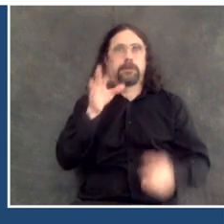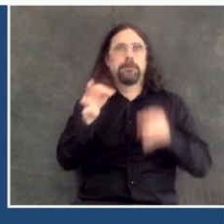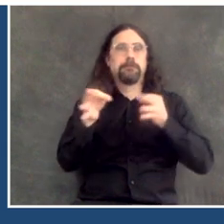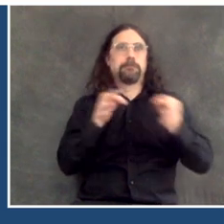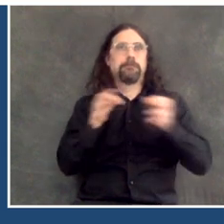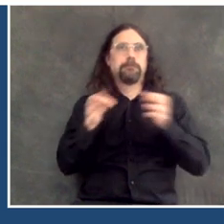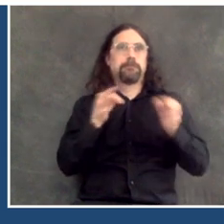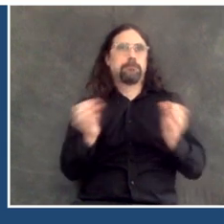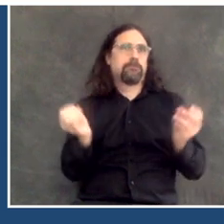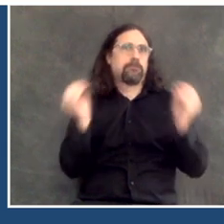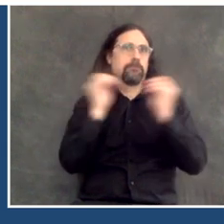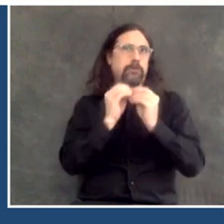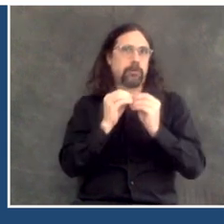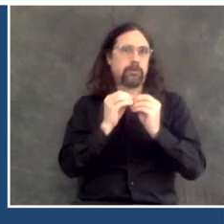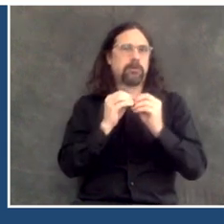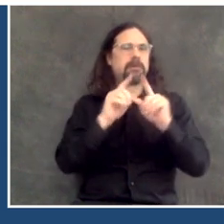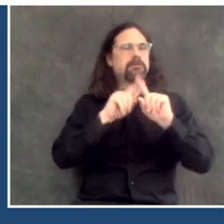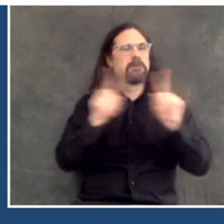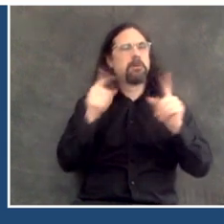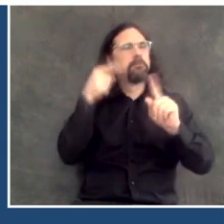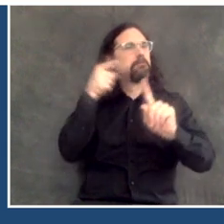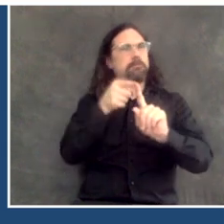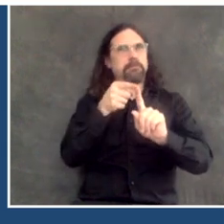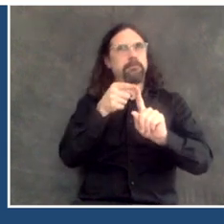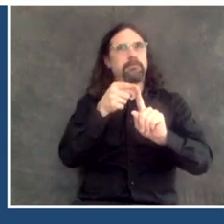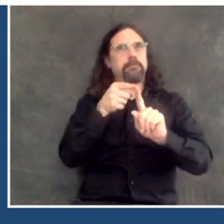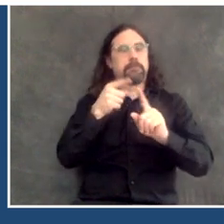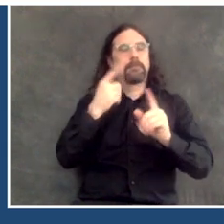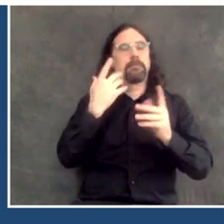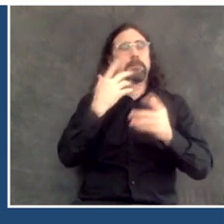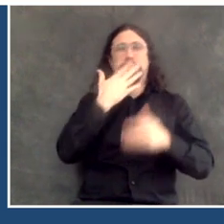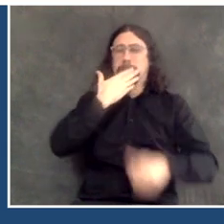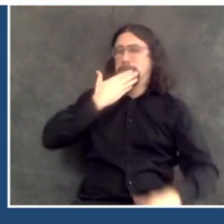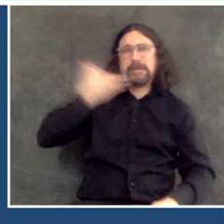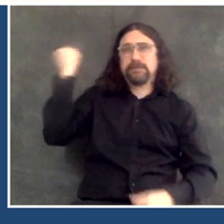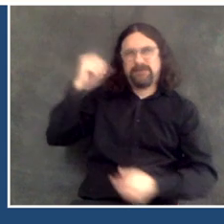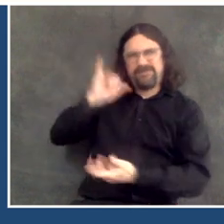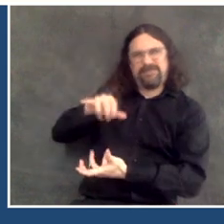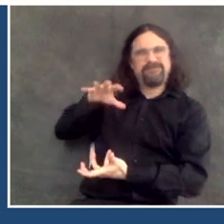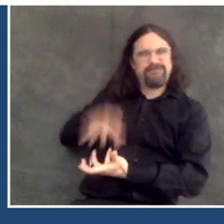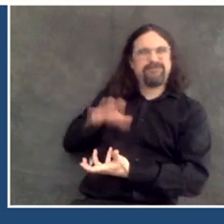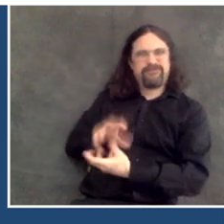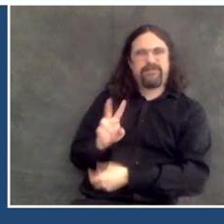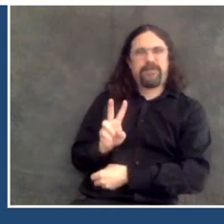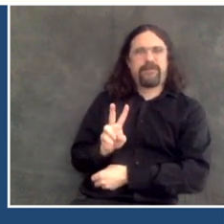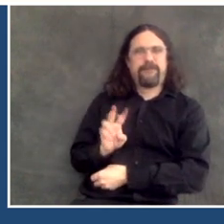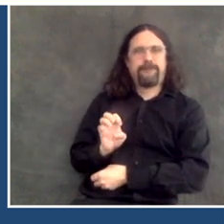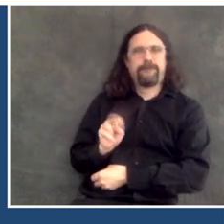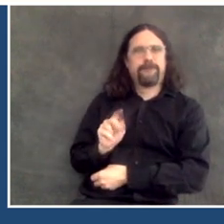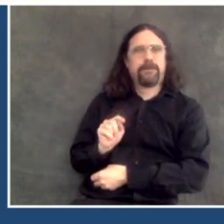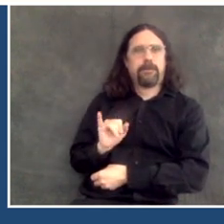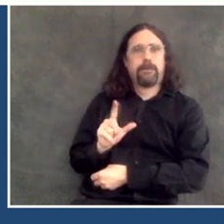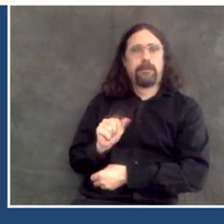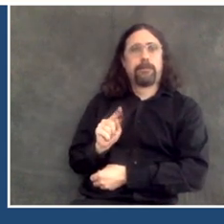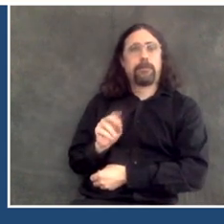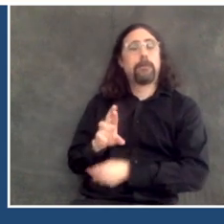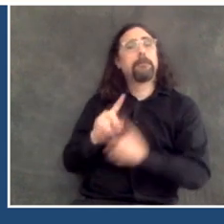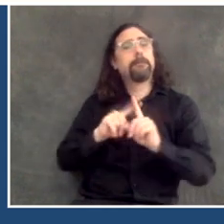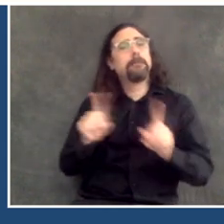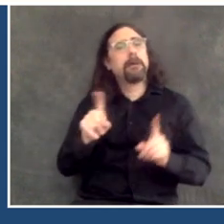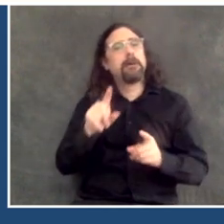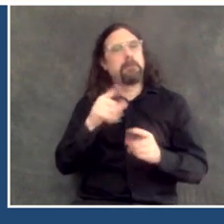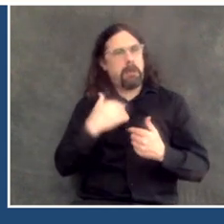of a variety of tools we use to save lives. They are not the same as a ventilator per